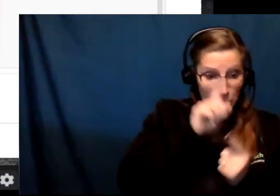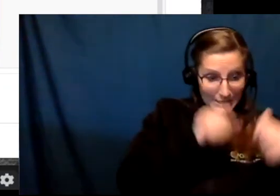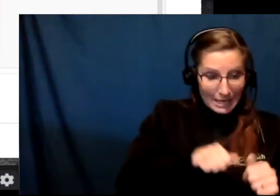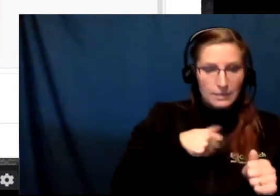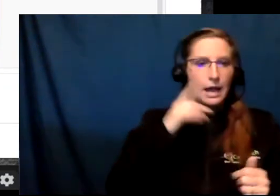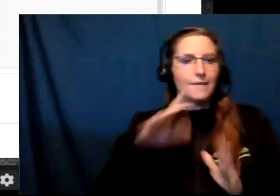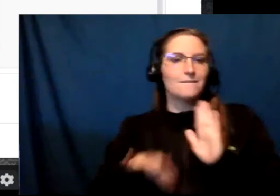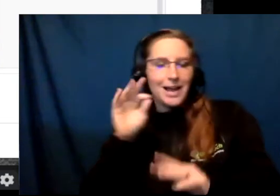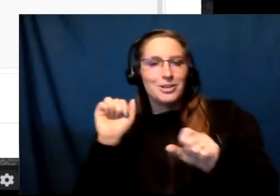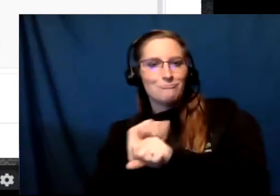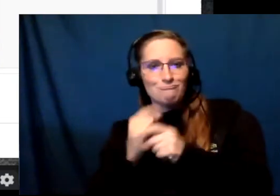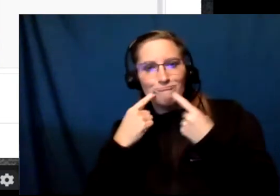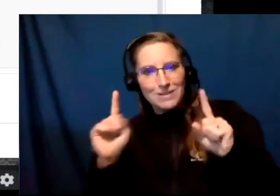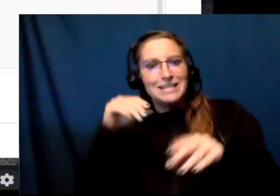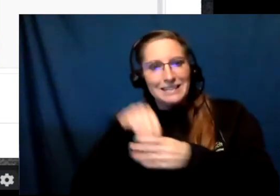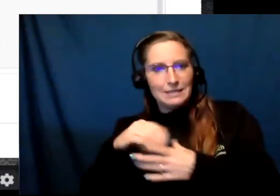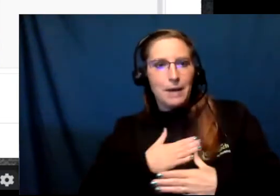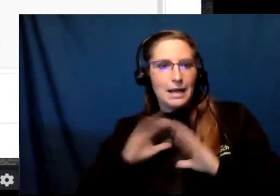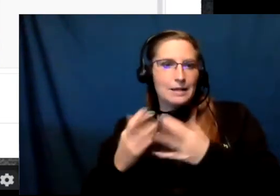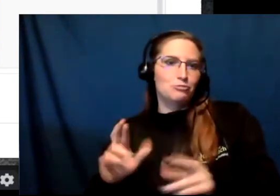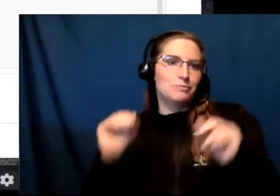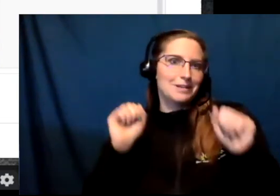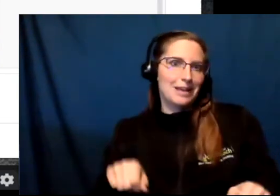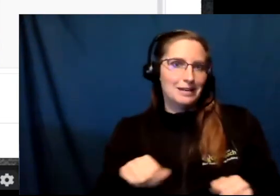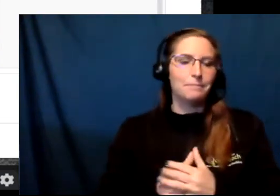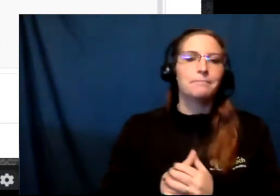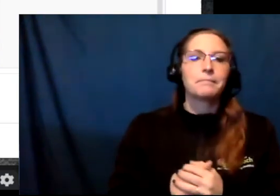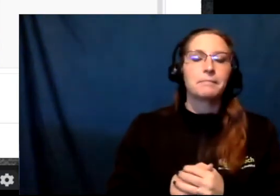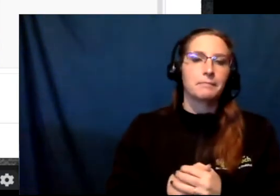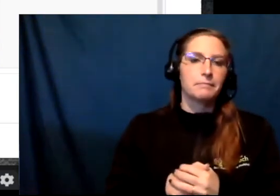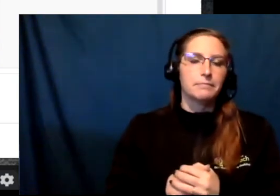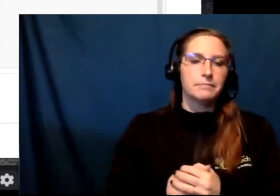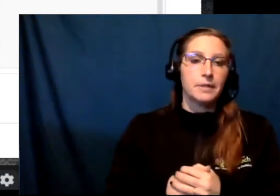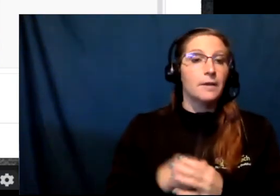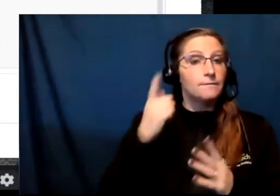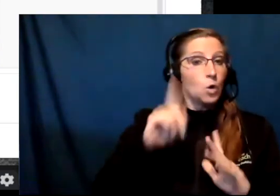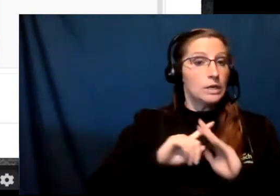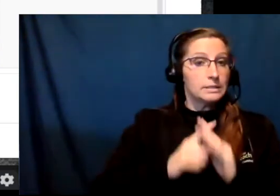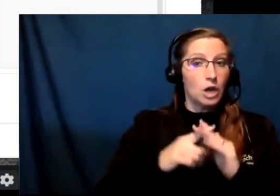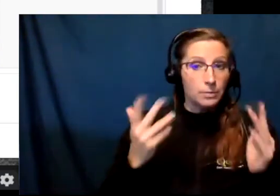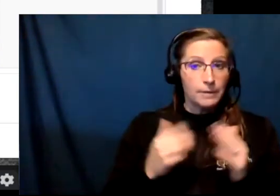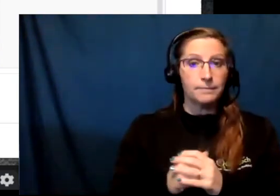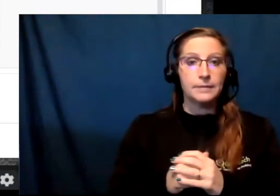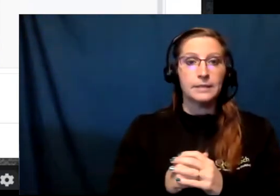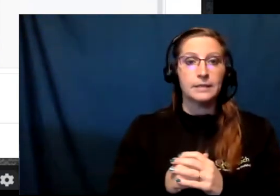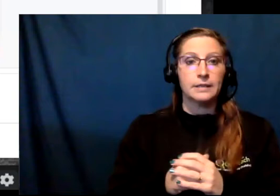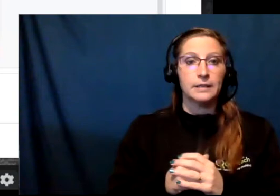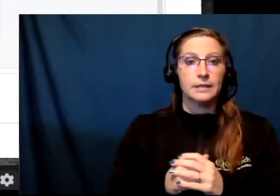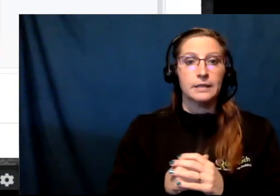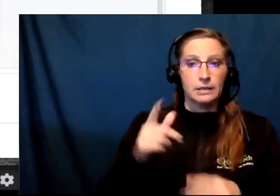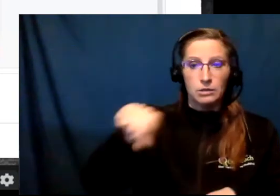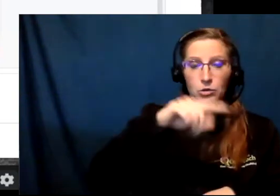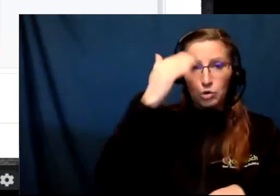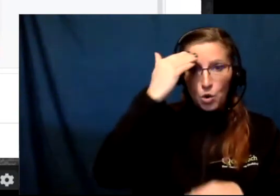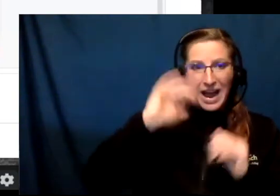make it work in my Bitmoji classroom. So to get started, I'm not sure if you are familiar how